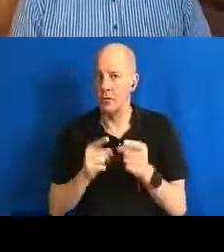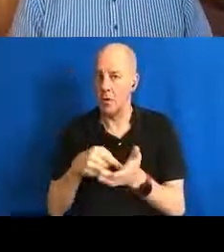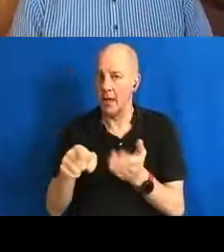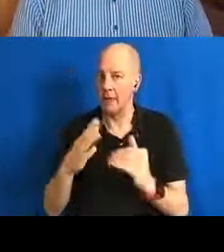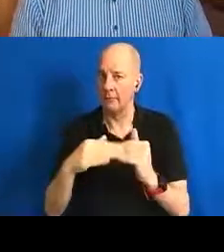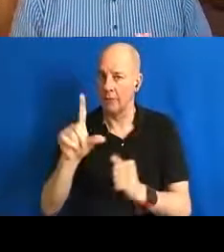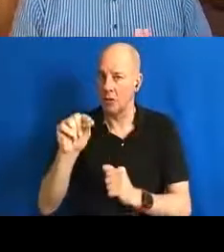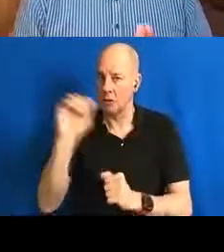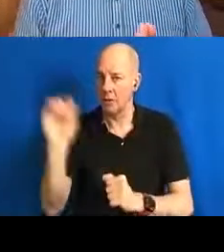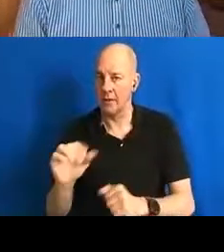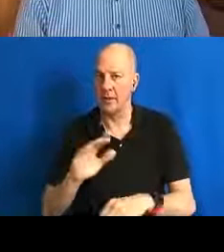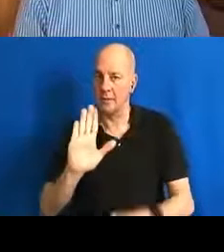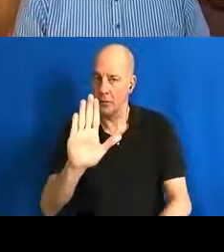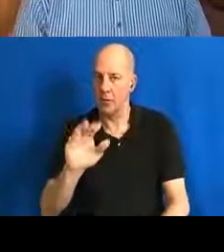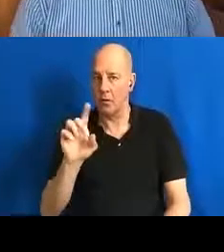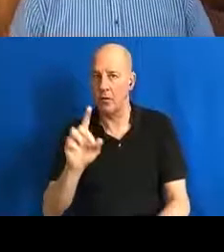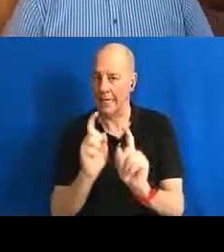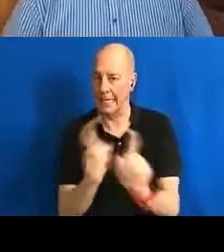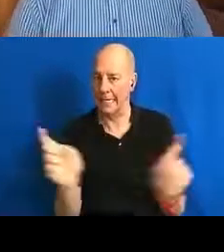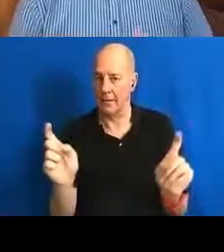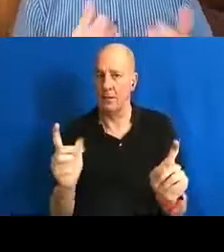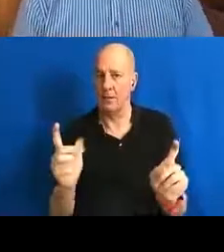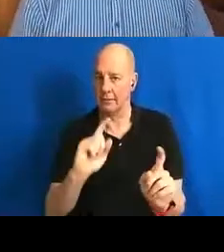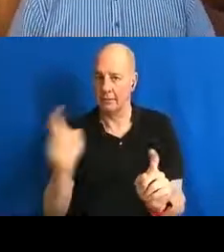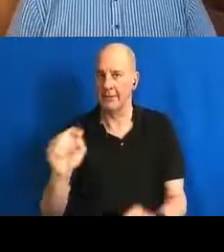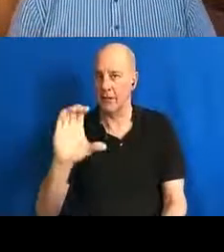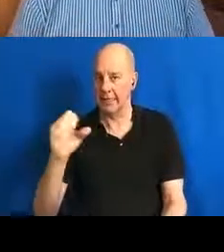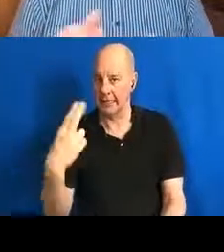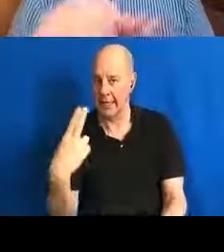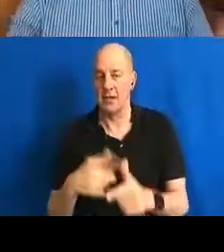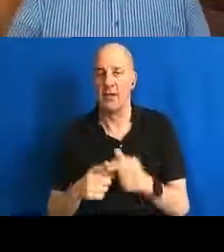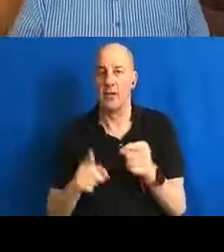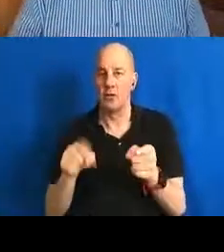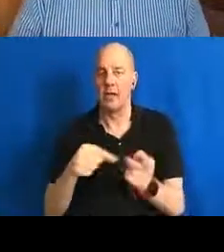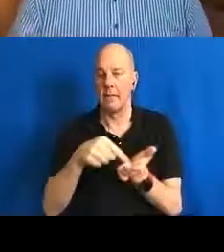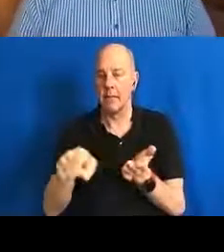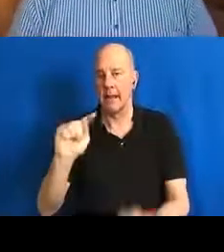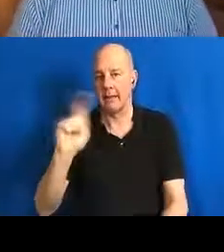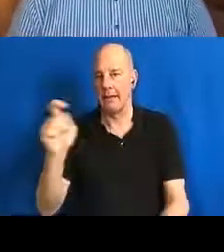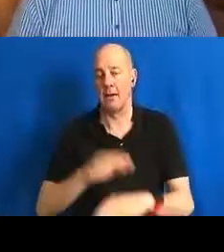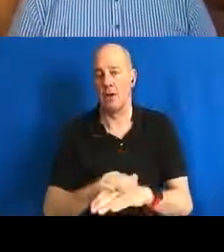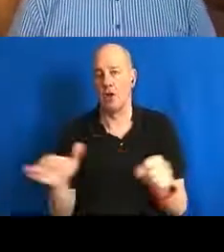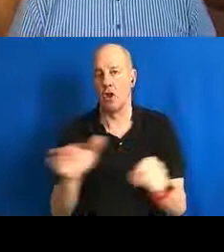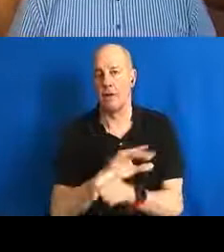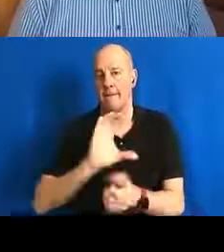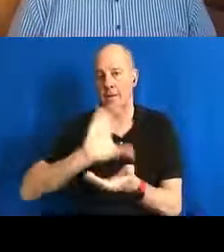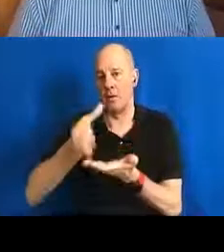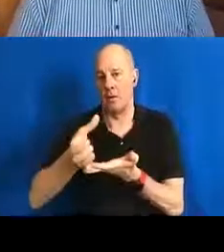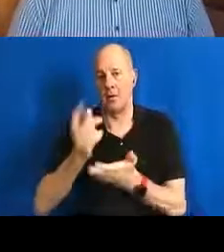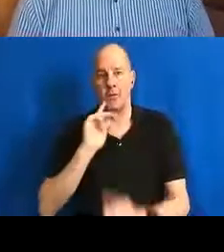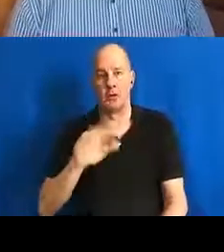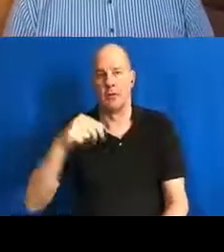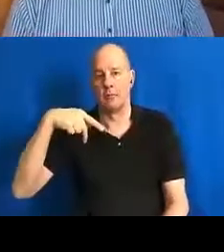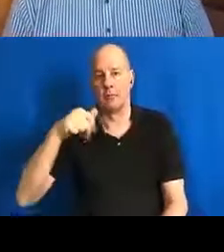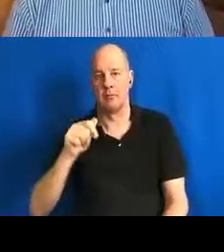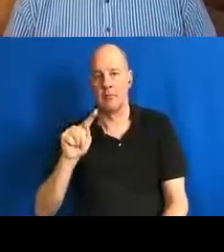your patronage dividend in cash every year so that you can at least pay the taxes on the full amount of your patronage dividend for that